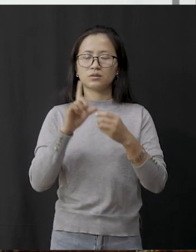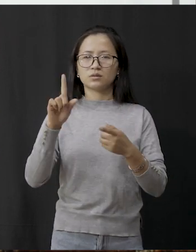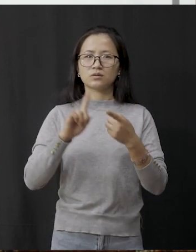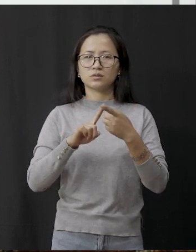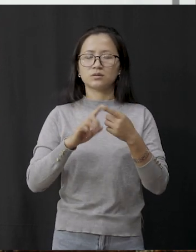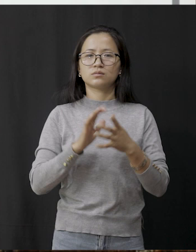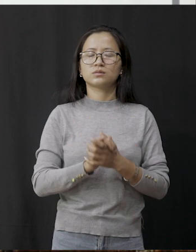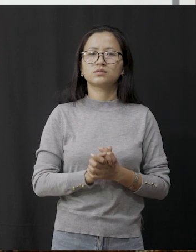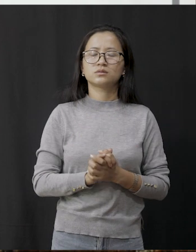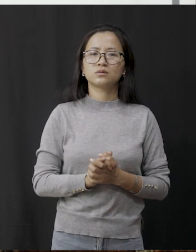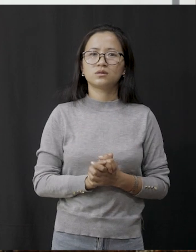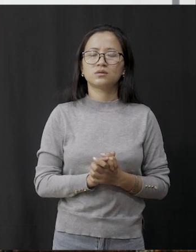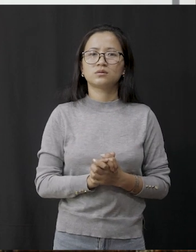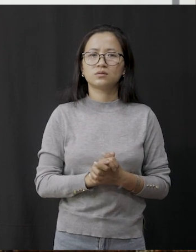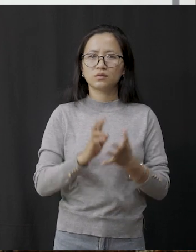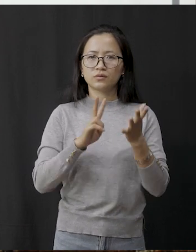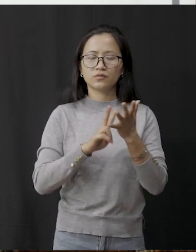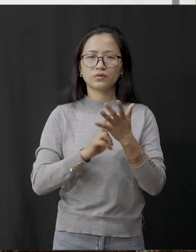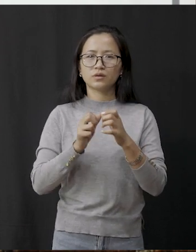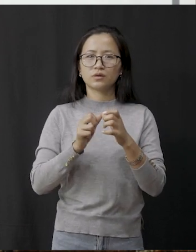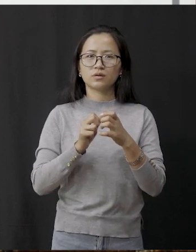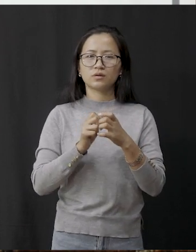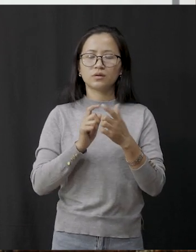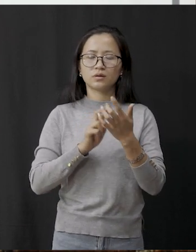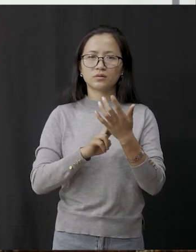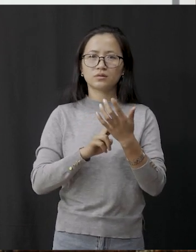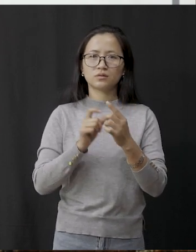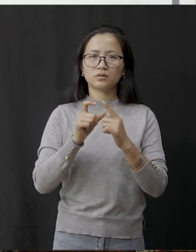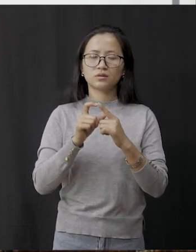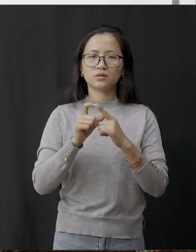VEGETABLE, vegetable vendor.